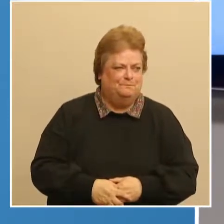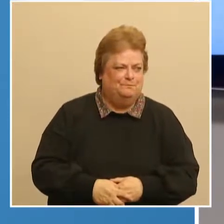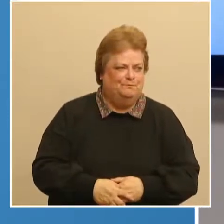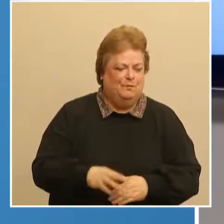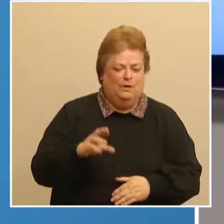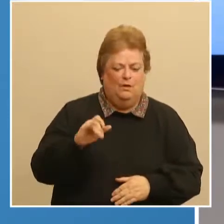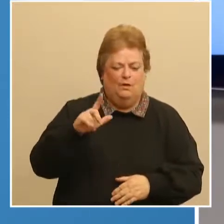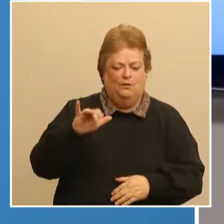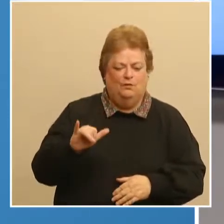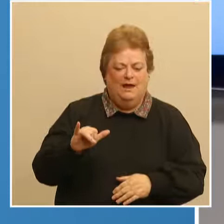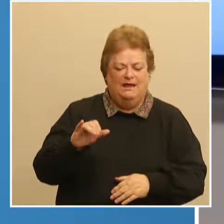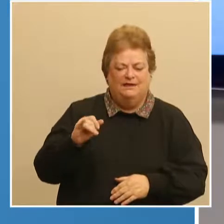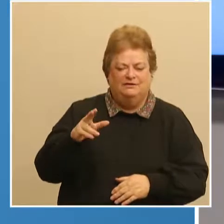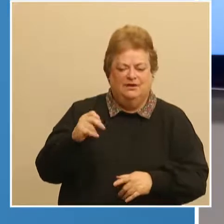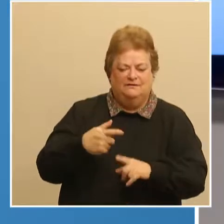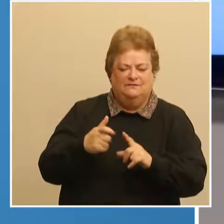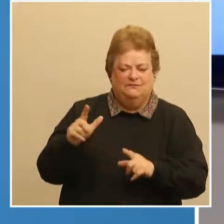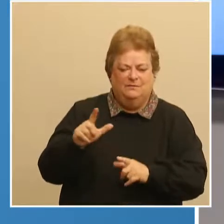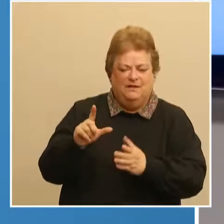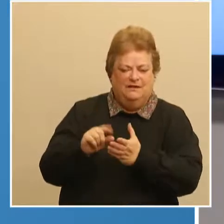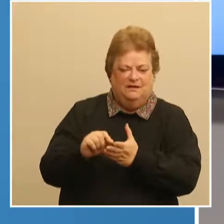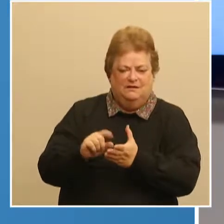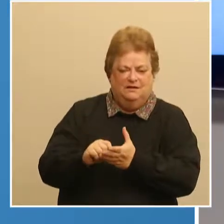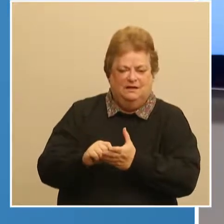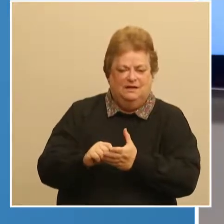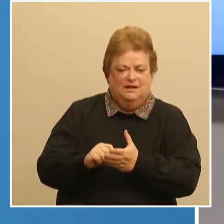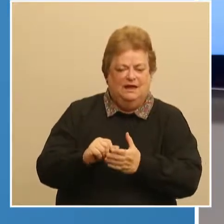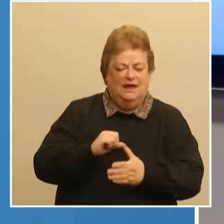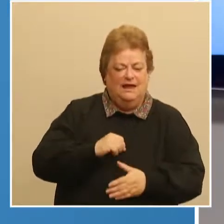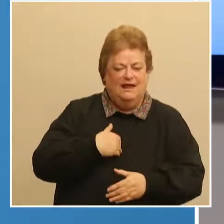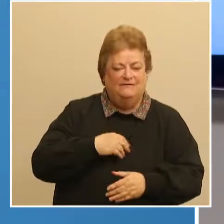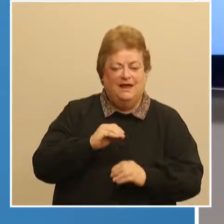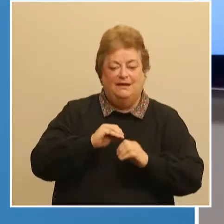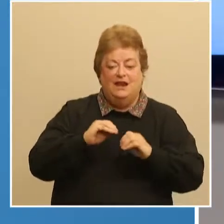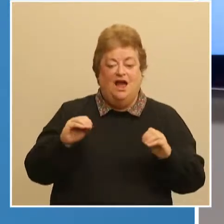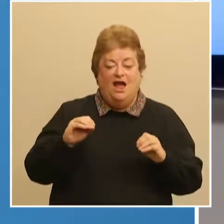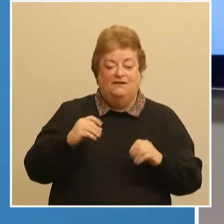Director Lopez Riley with the Journal Star again. I have a non-vaccine question.